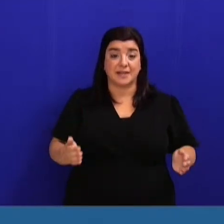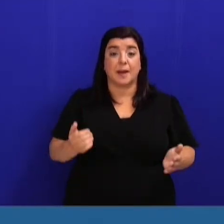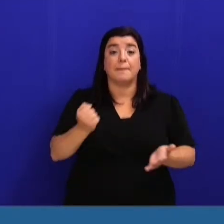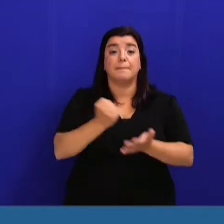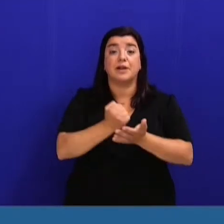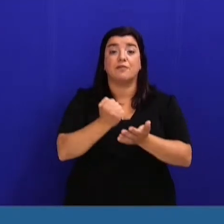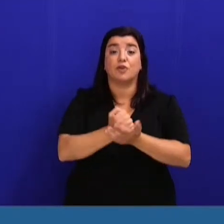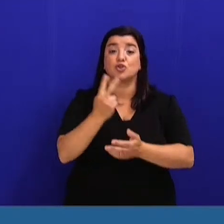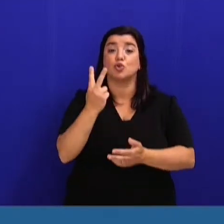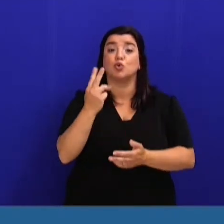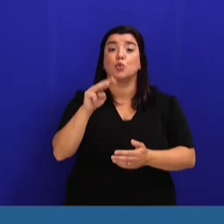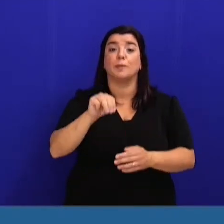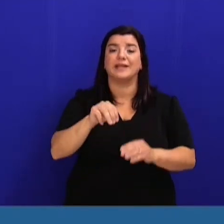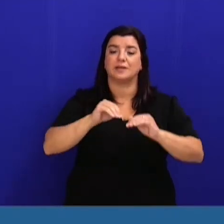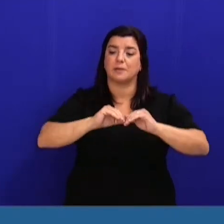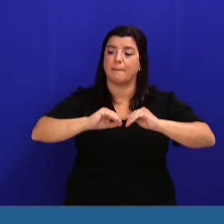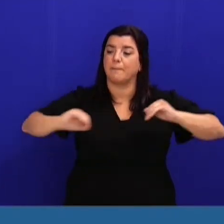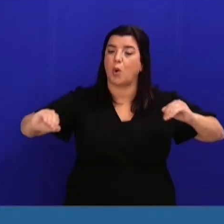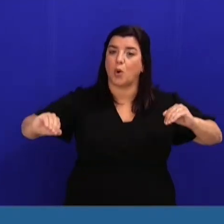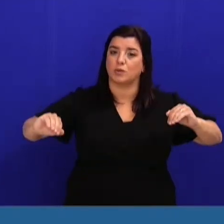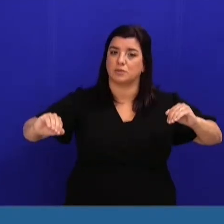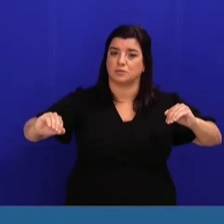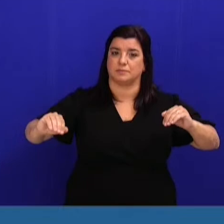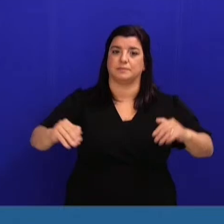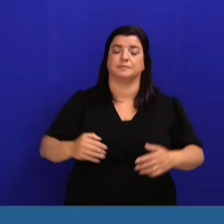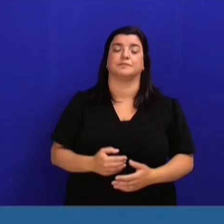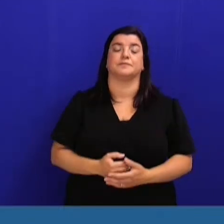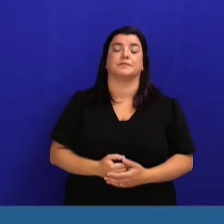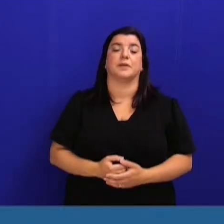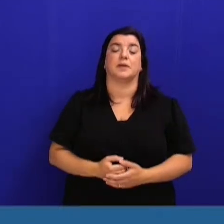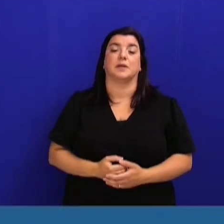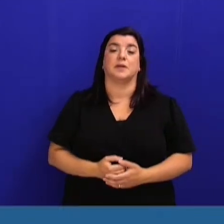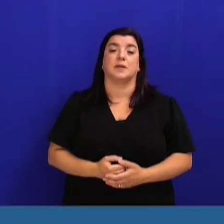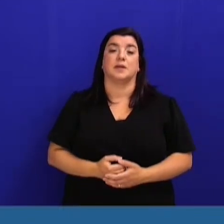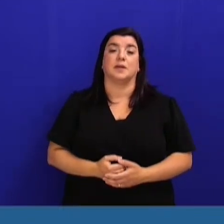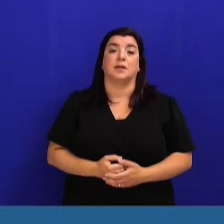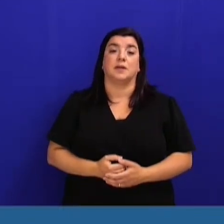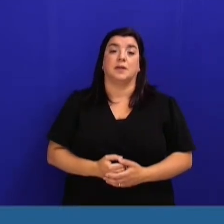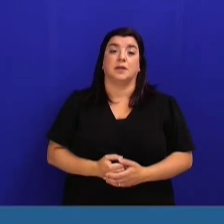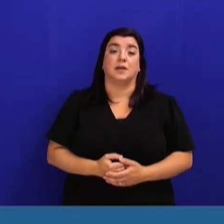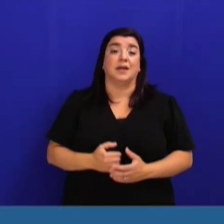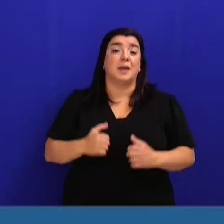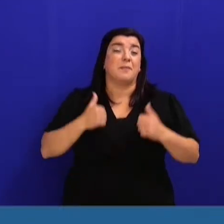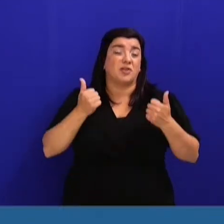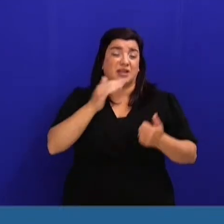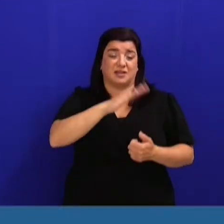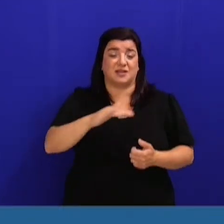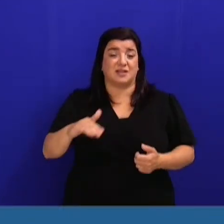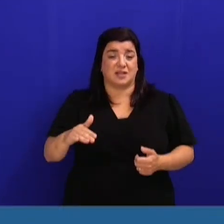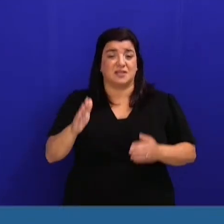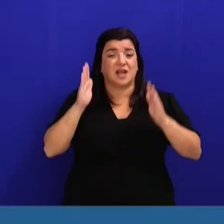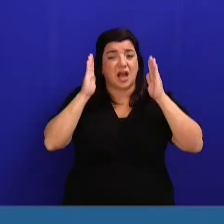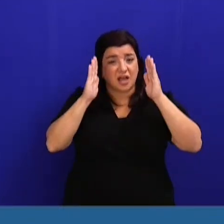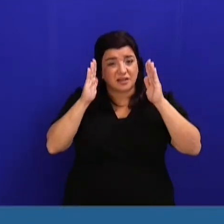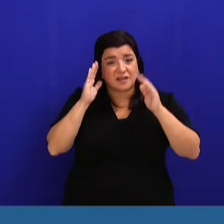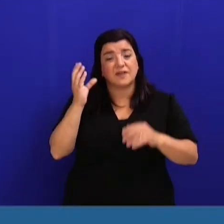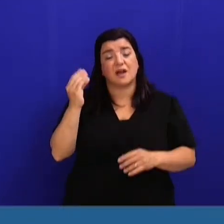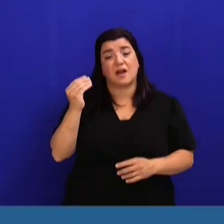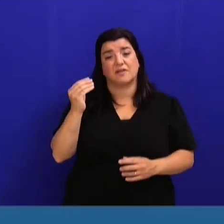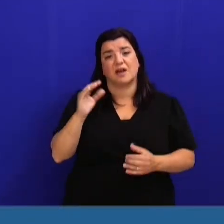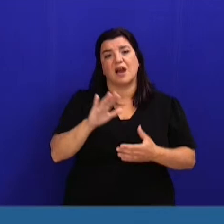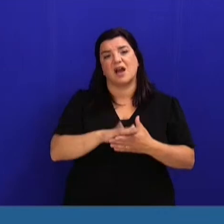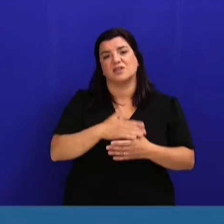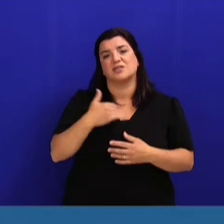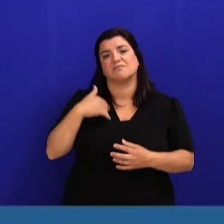xulxin. Nappella l-pubbliku biex nkunu kawteli anke f'dawn iċ-ċirkostanzi għaliex niftakru li meta aħna kunu